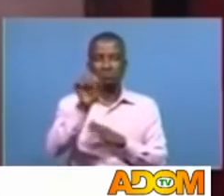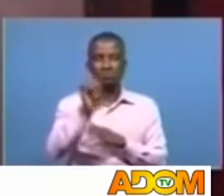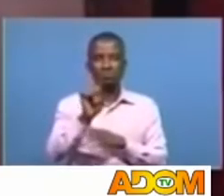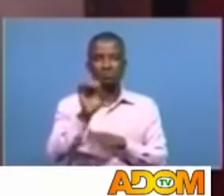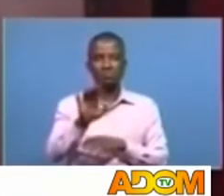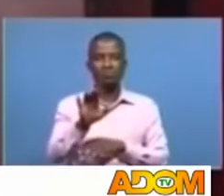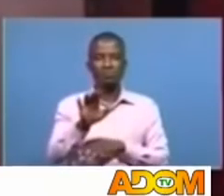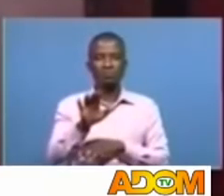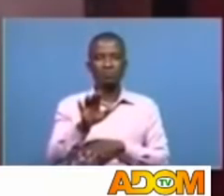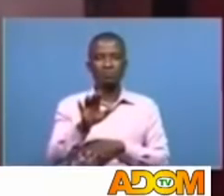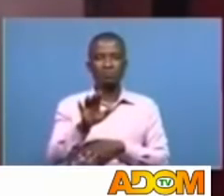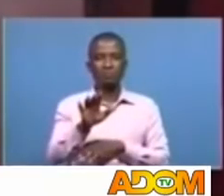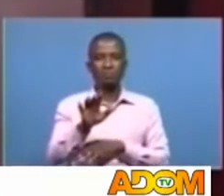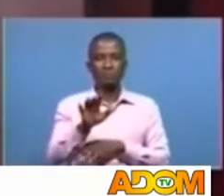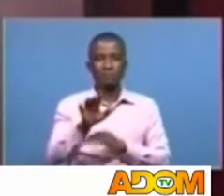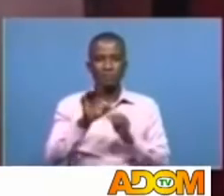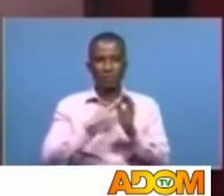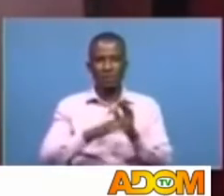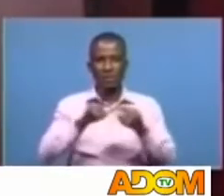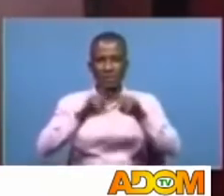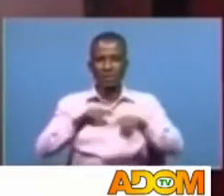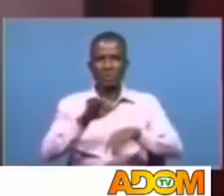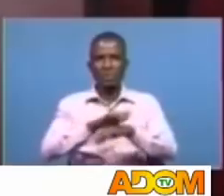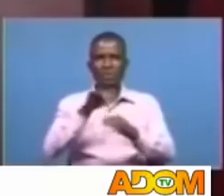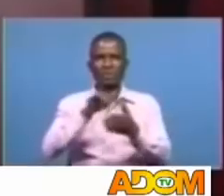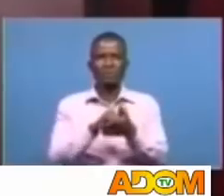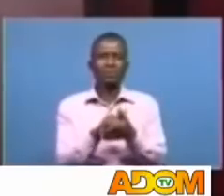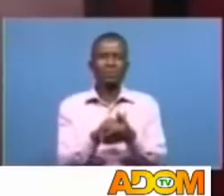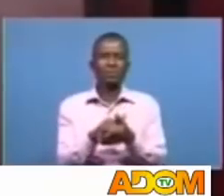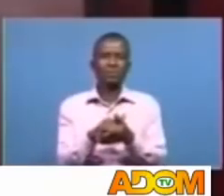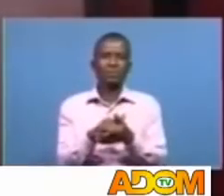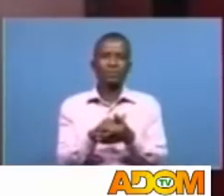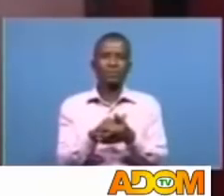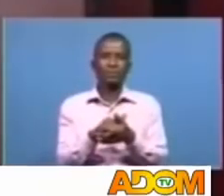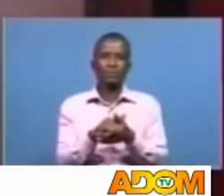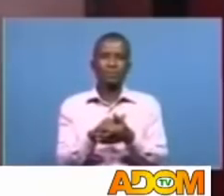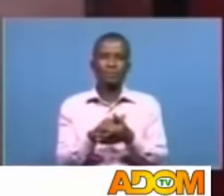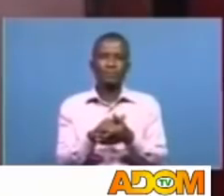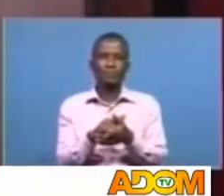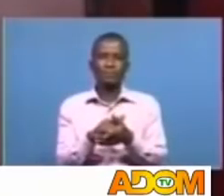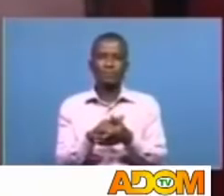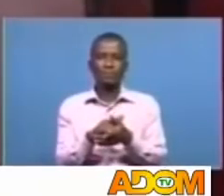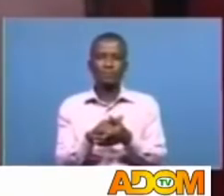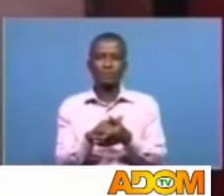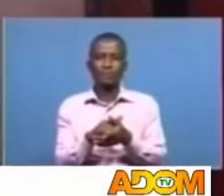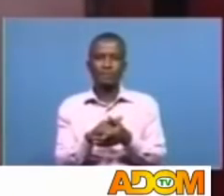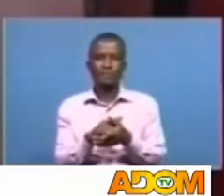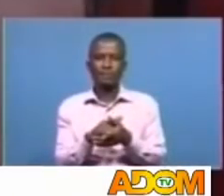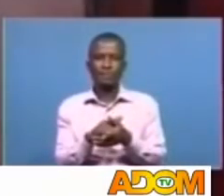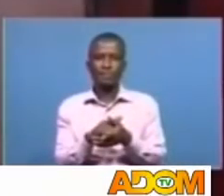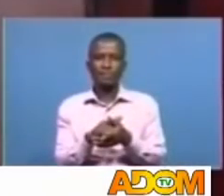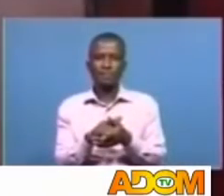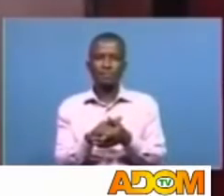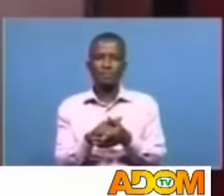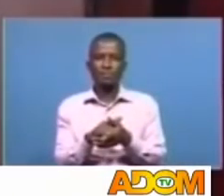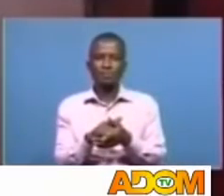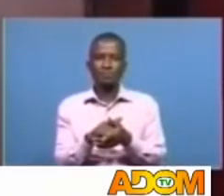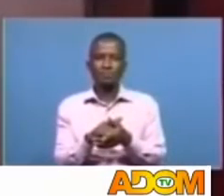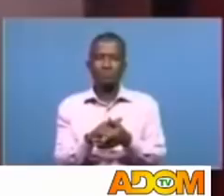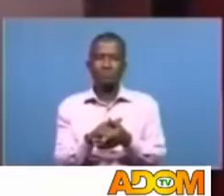3E5, and rely upon it in making its ruling.